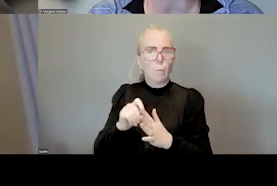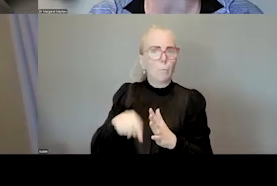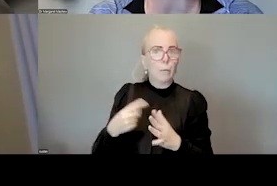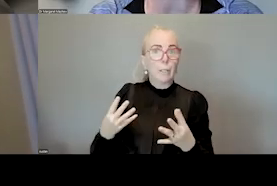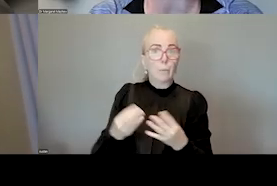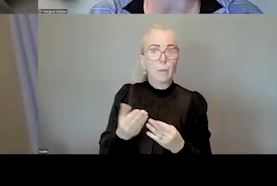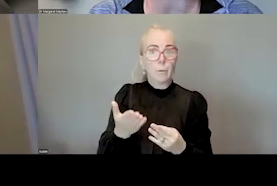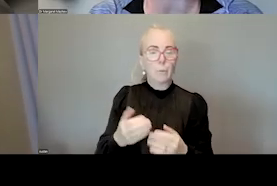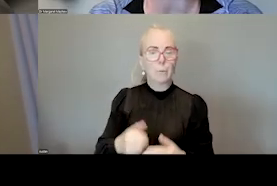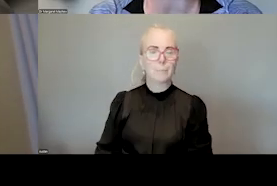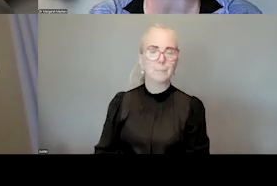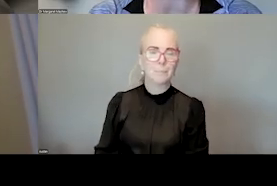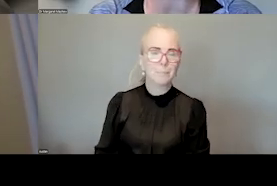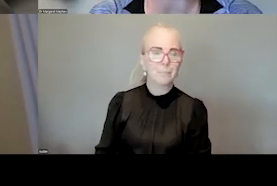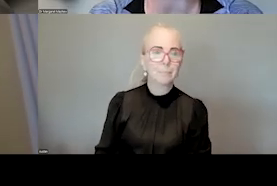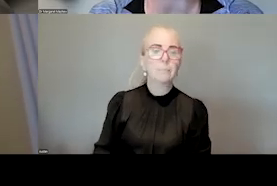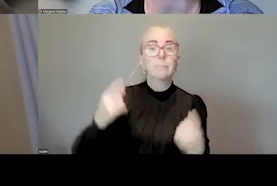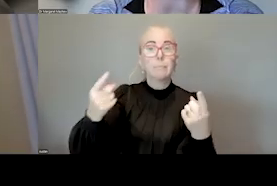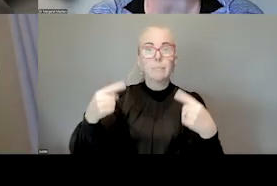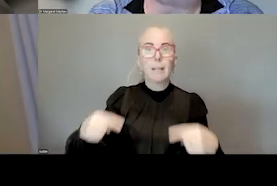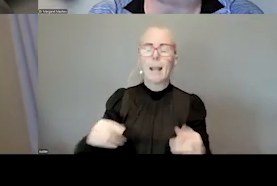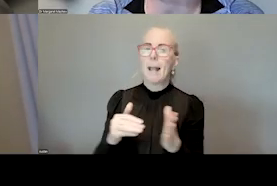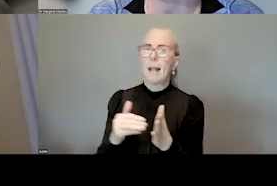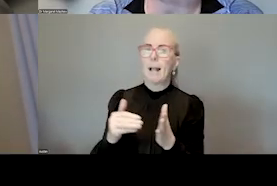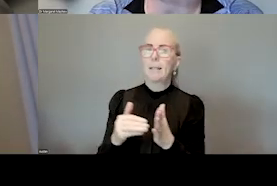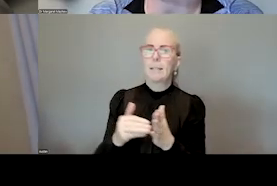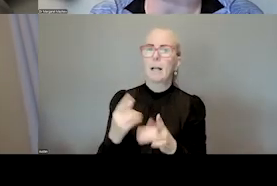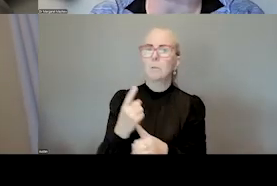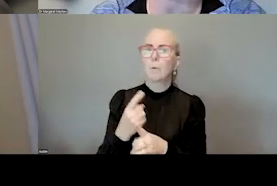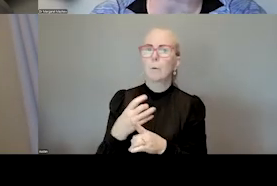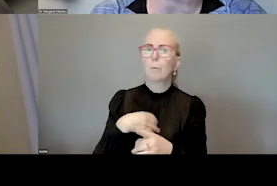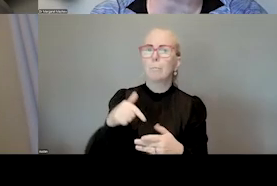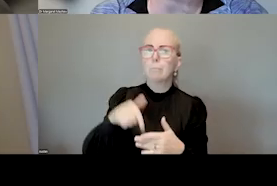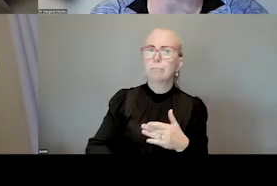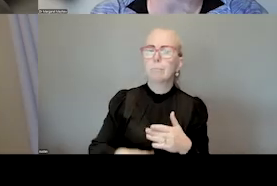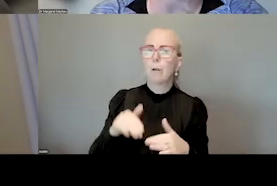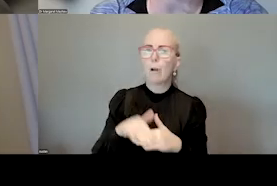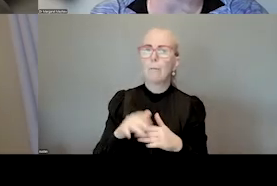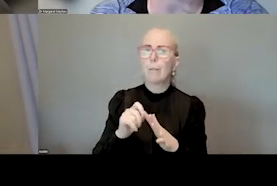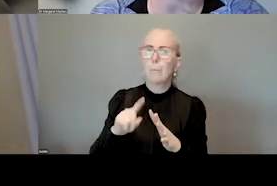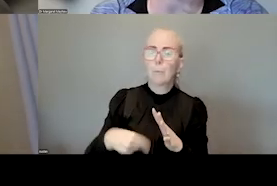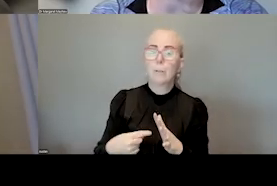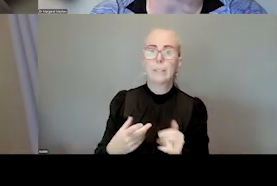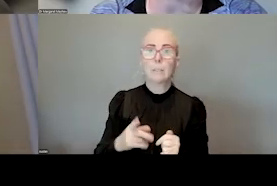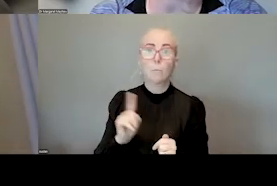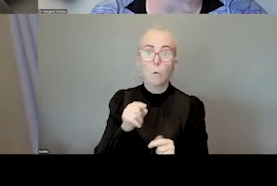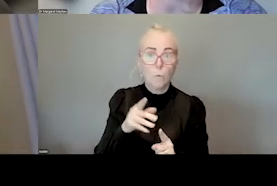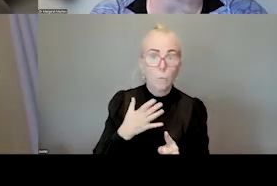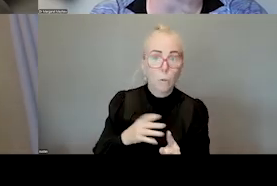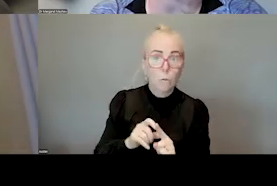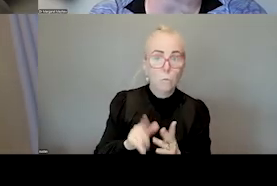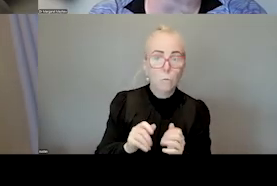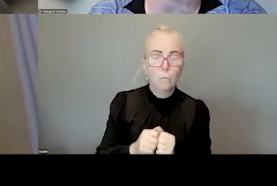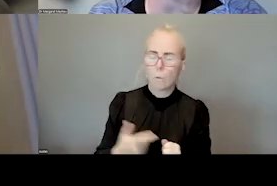go about your project. So this is where we get to the meat of the application. So tell us what you want to do and why, how you'll do the